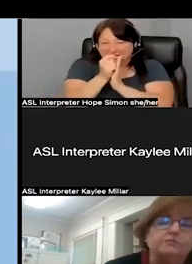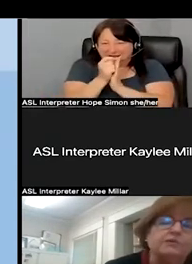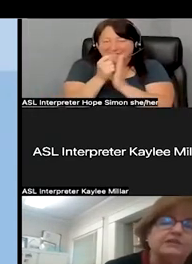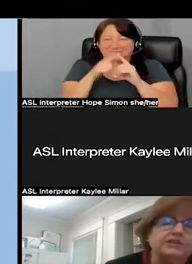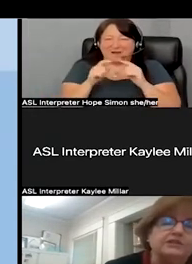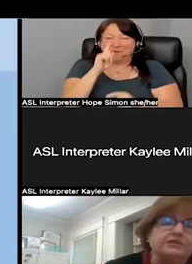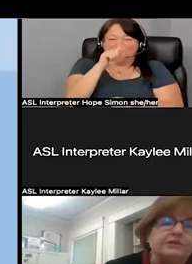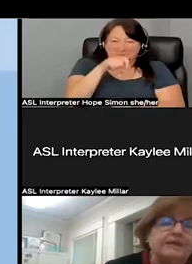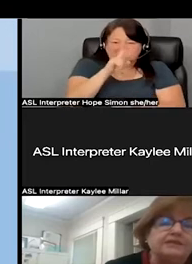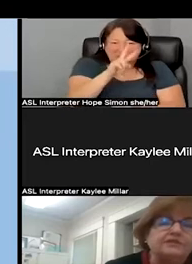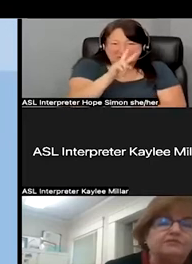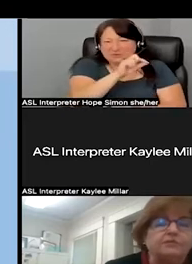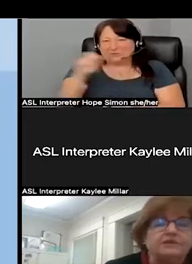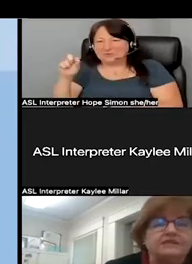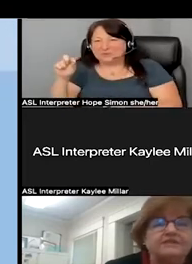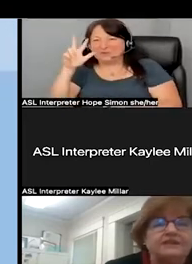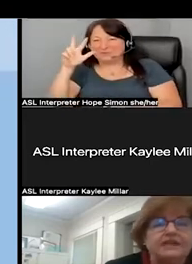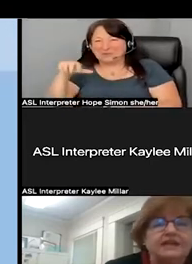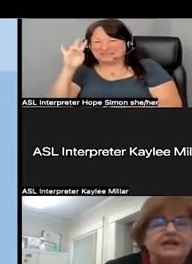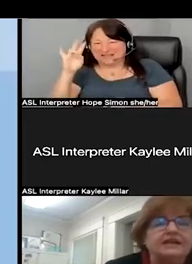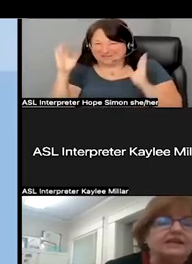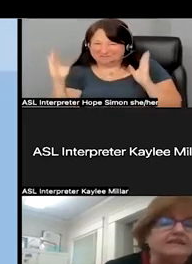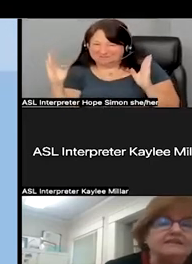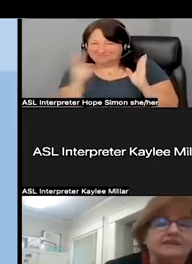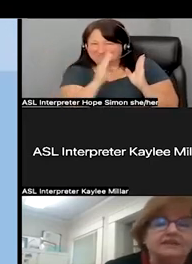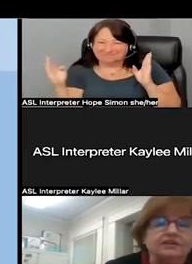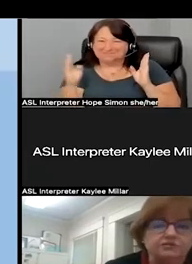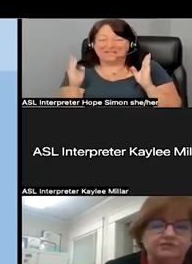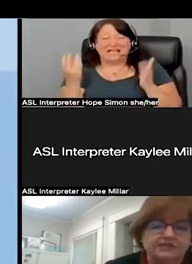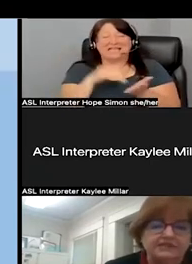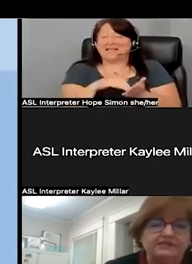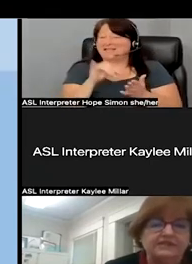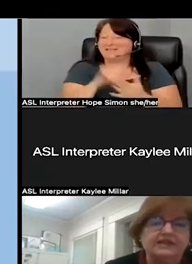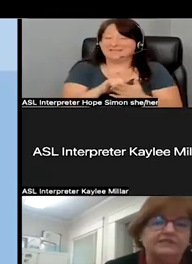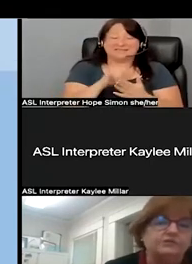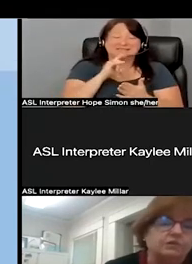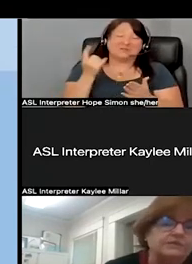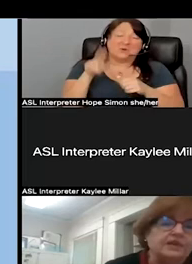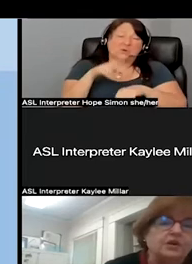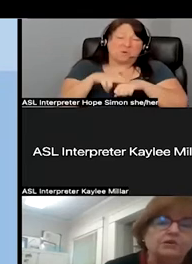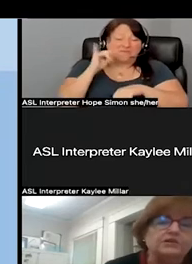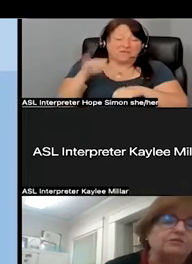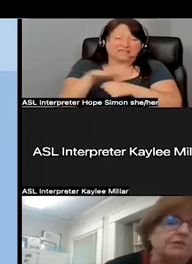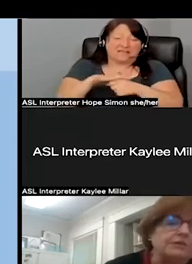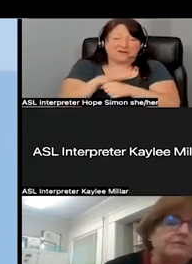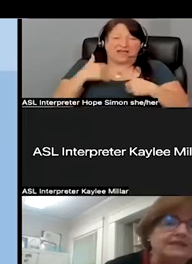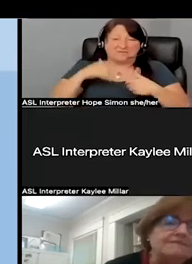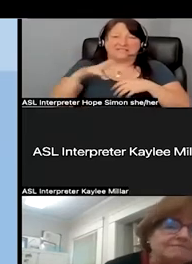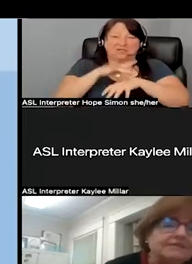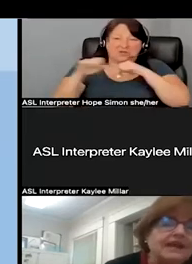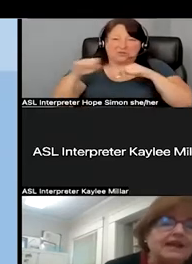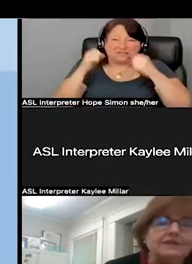magnitude 1.2 to a magnitude 3.7. And again, this is not unusual for this area to have these swarms. What do swarms